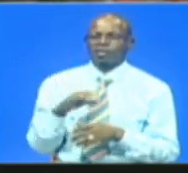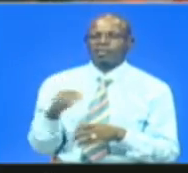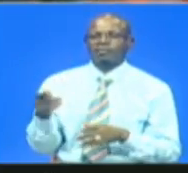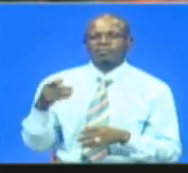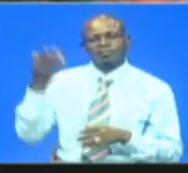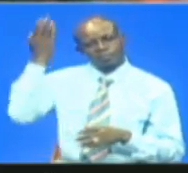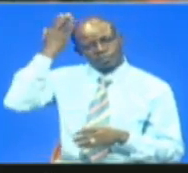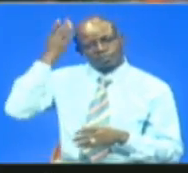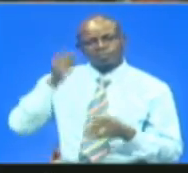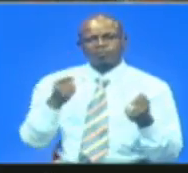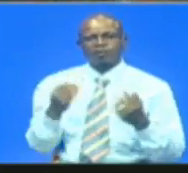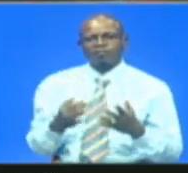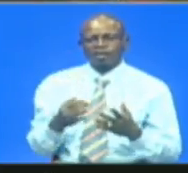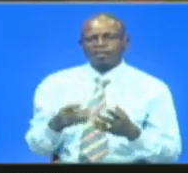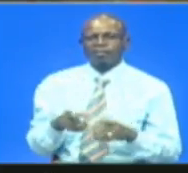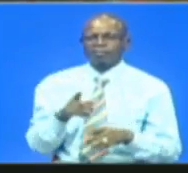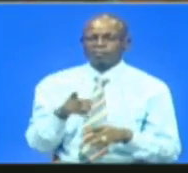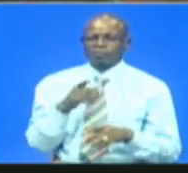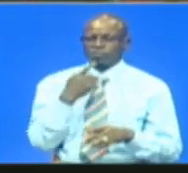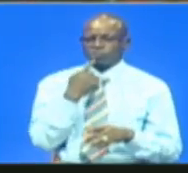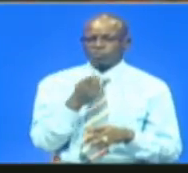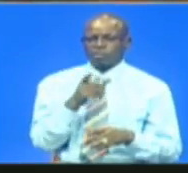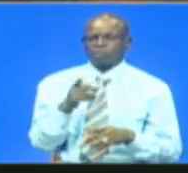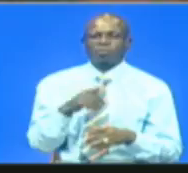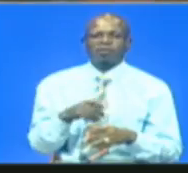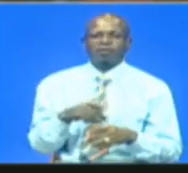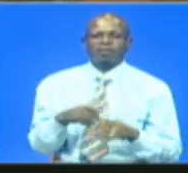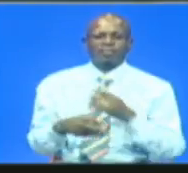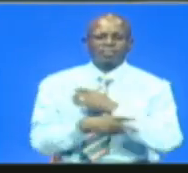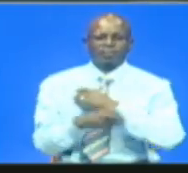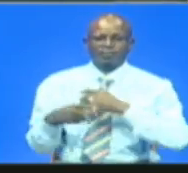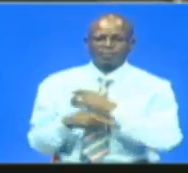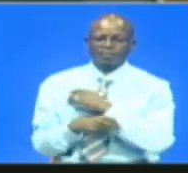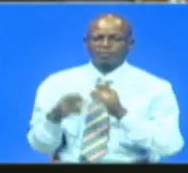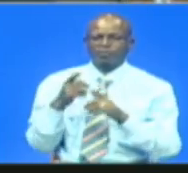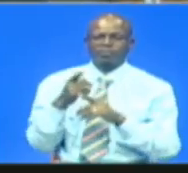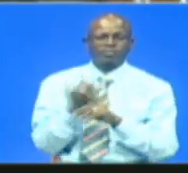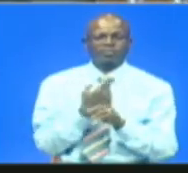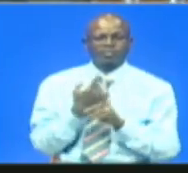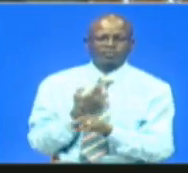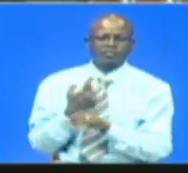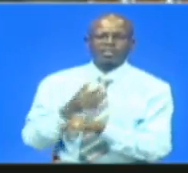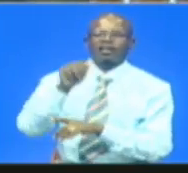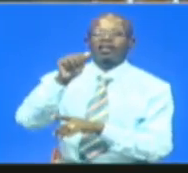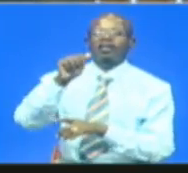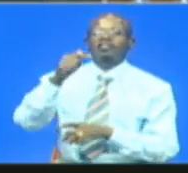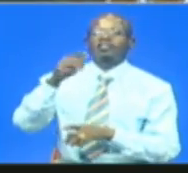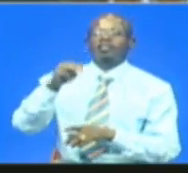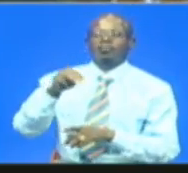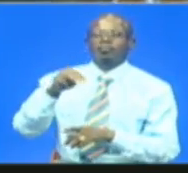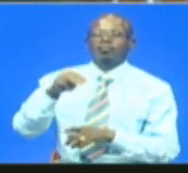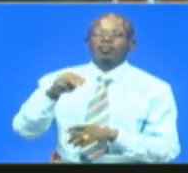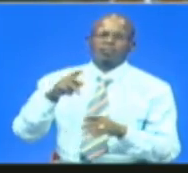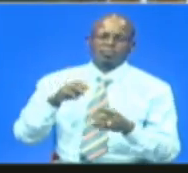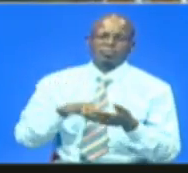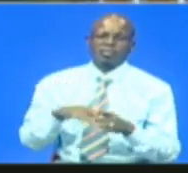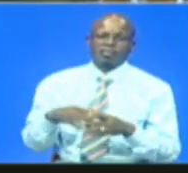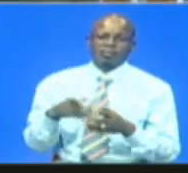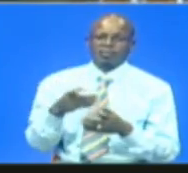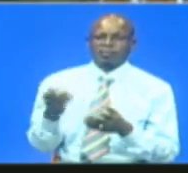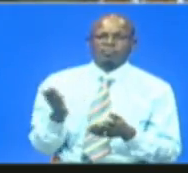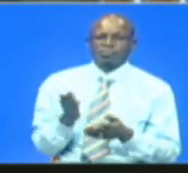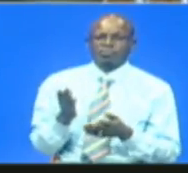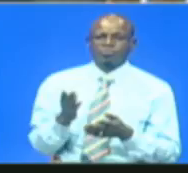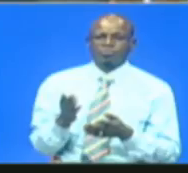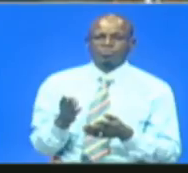charged with stealing from various Barclays Bank ATMs. Frederick Harmon, Daniel Okindo, George Njoroge and John Otieno were charged with